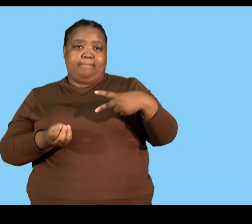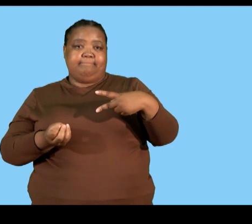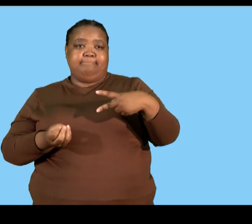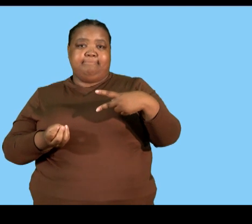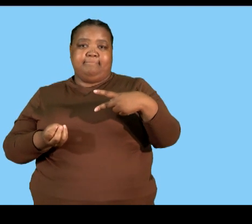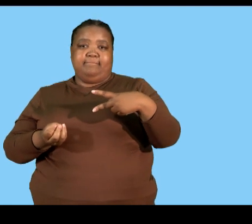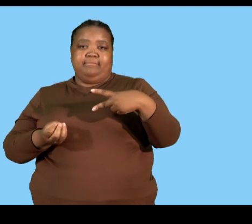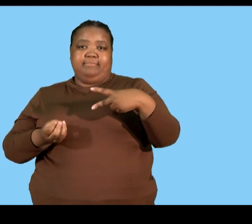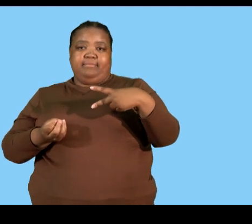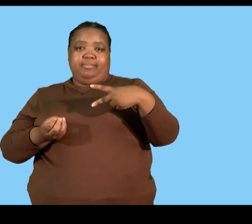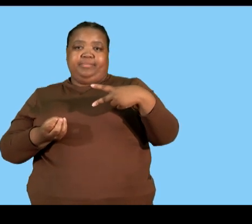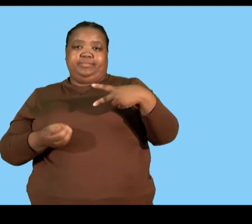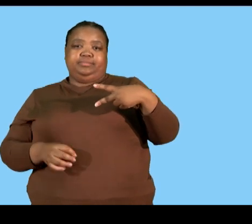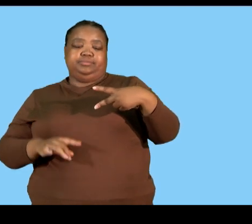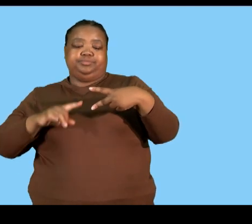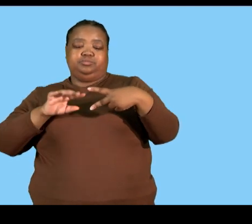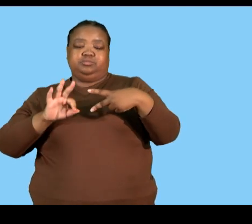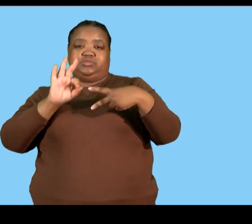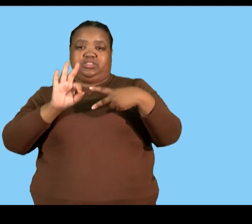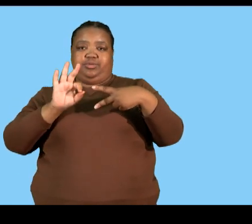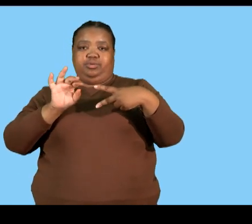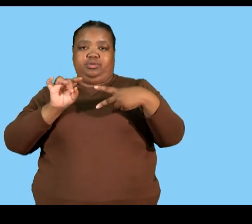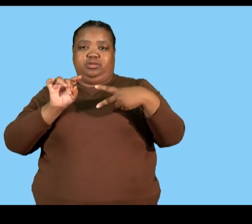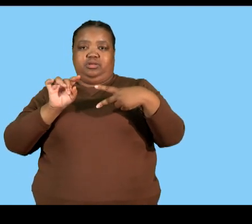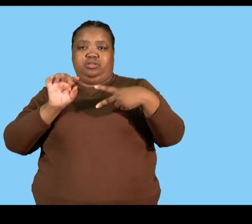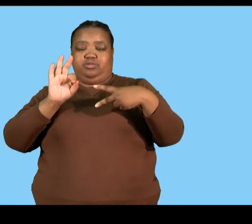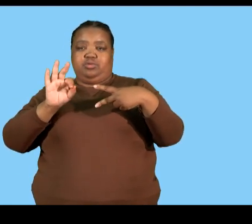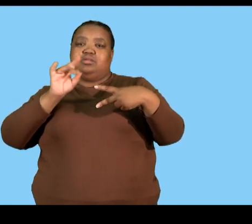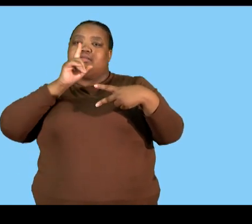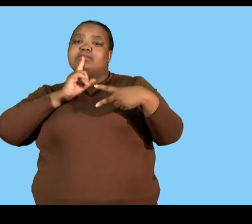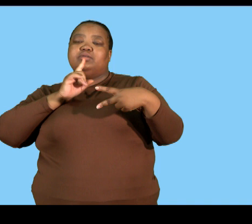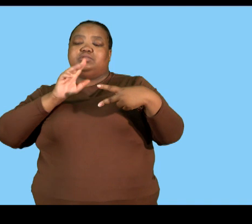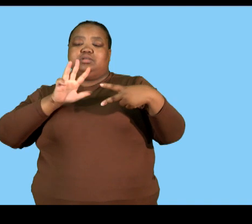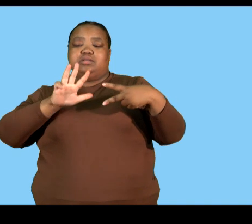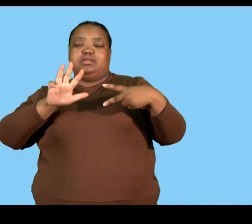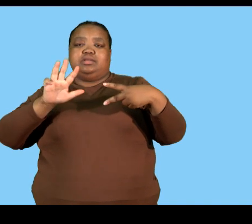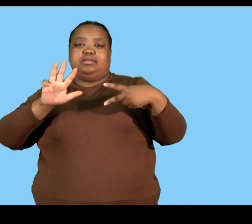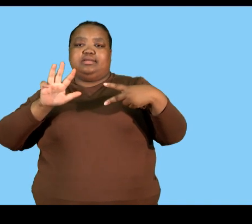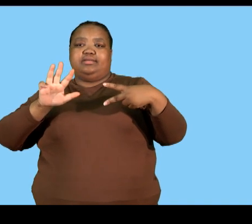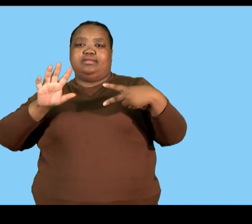3,000